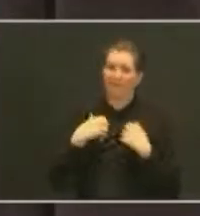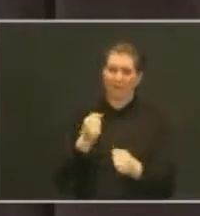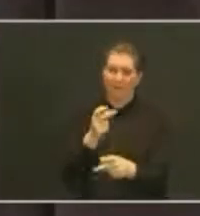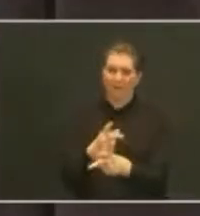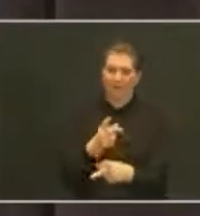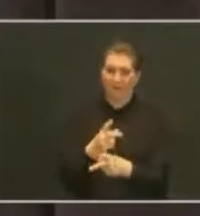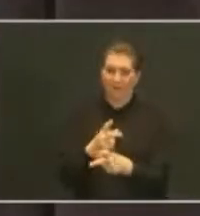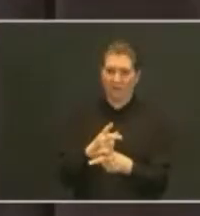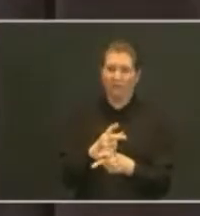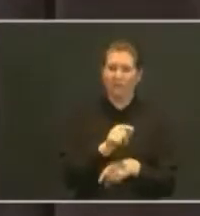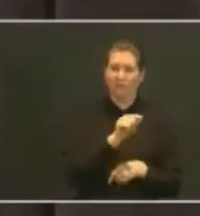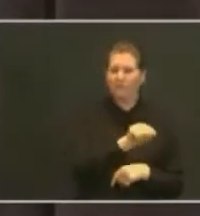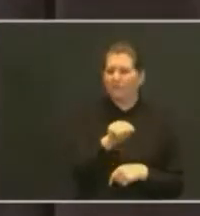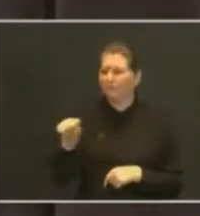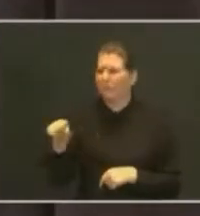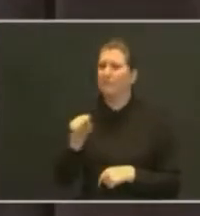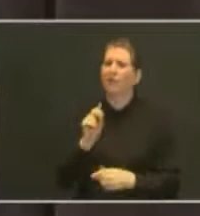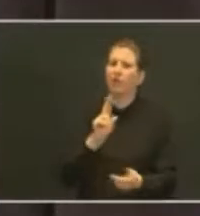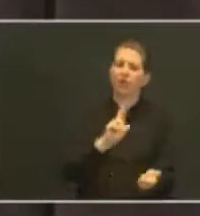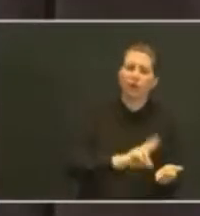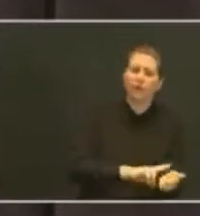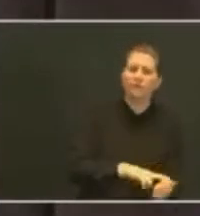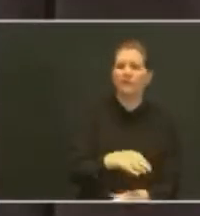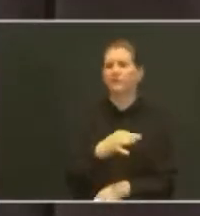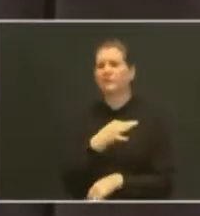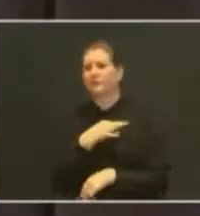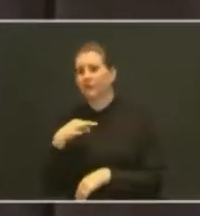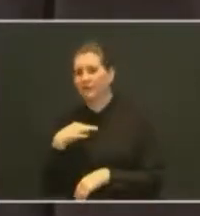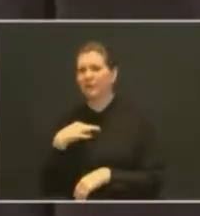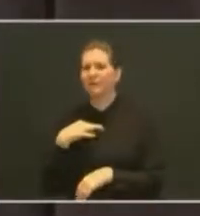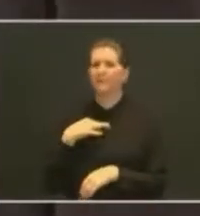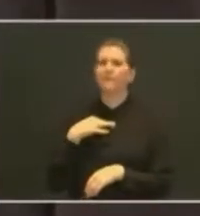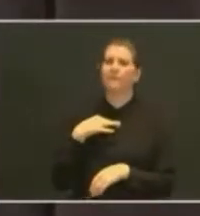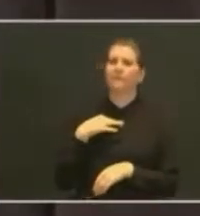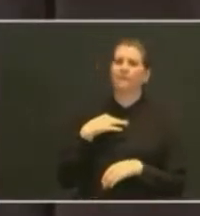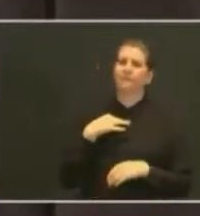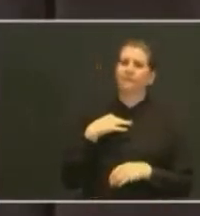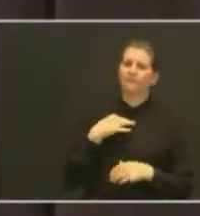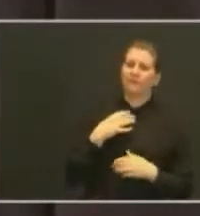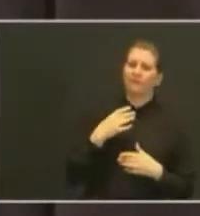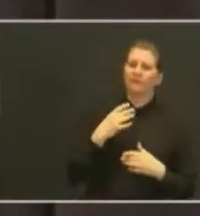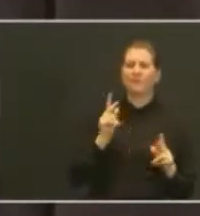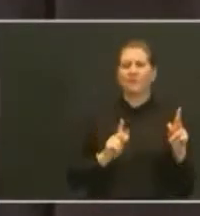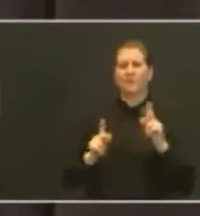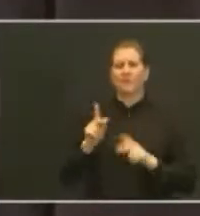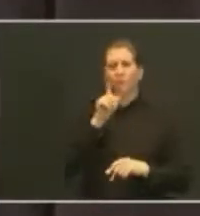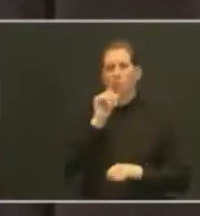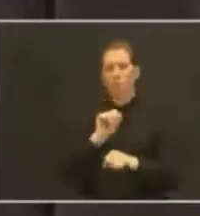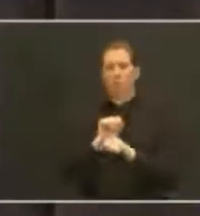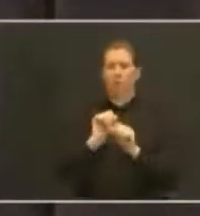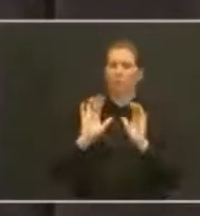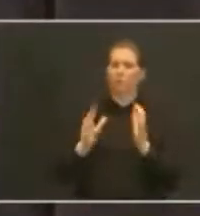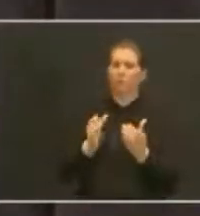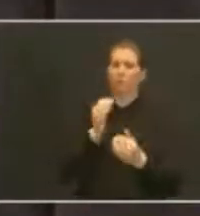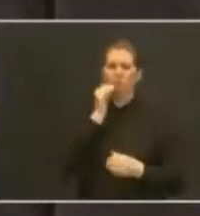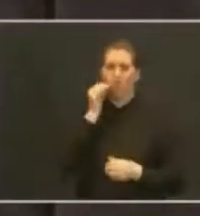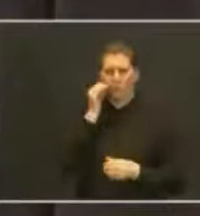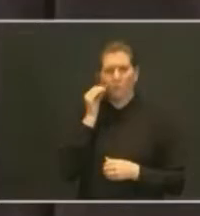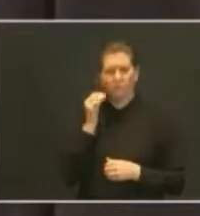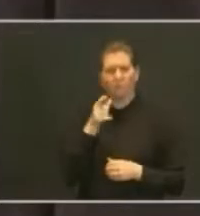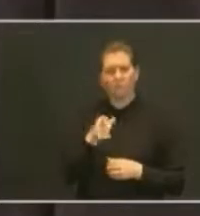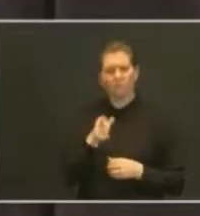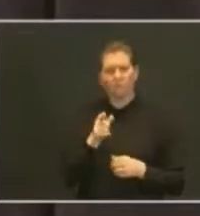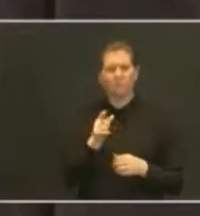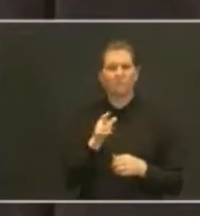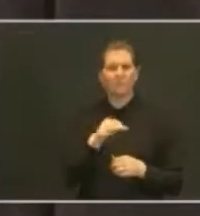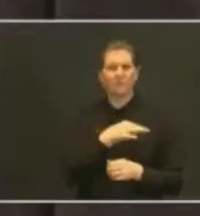people who work in our hospitals and the people who live and work in our congregate settings. We focused on our